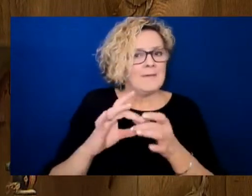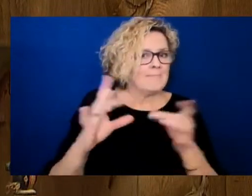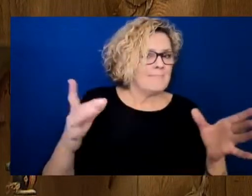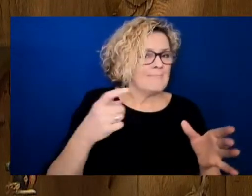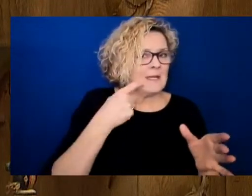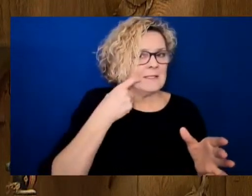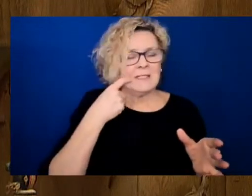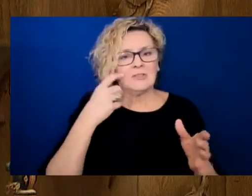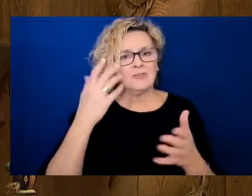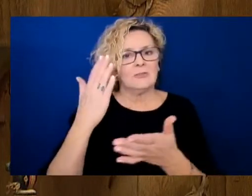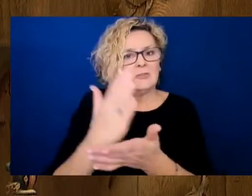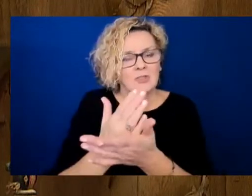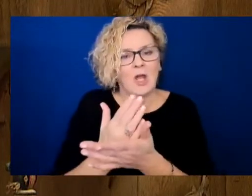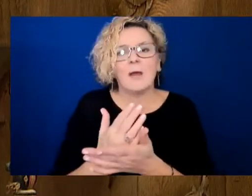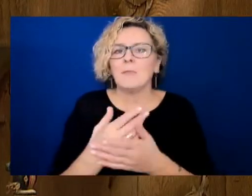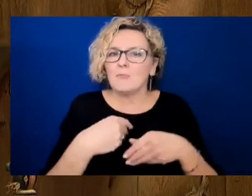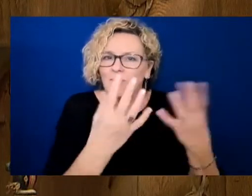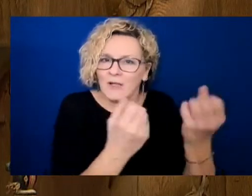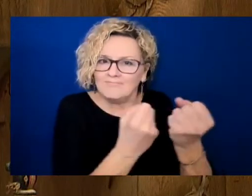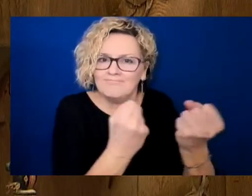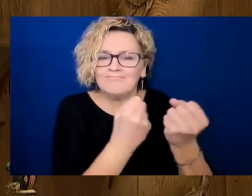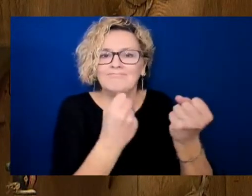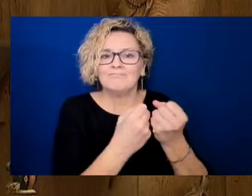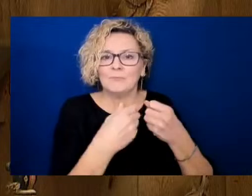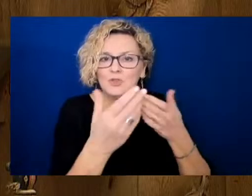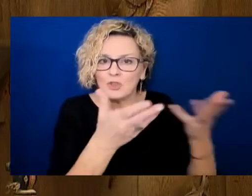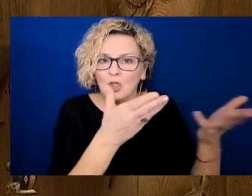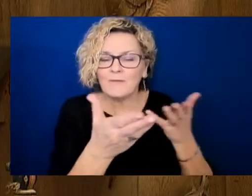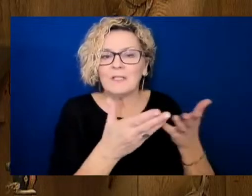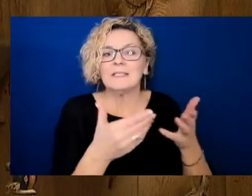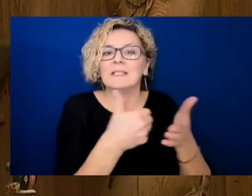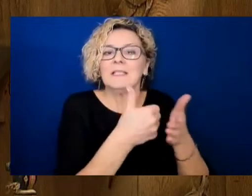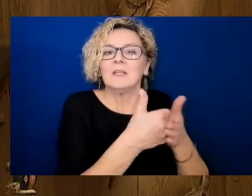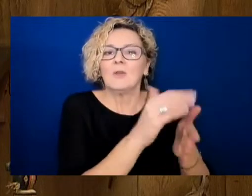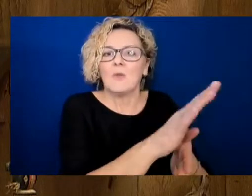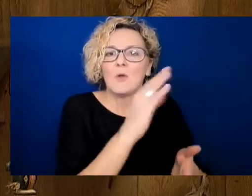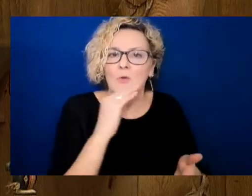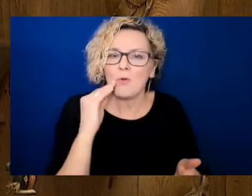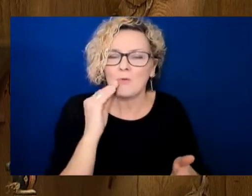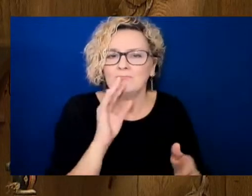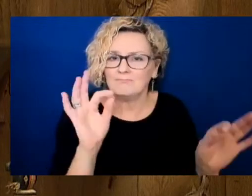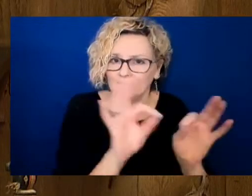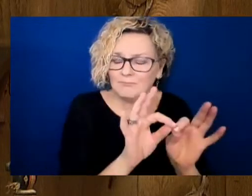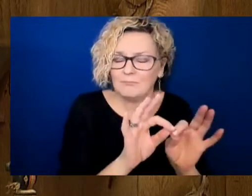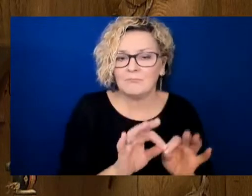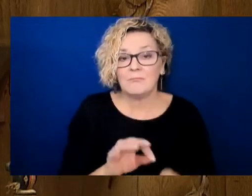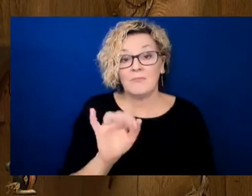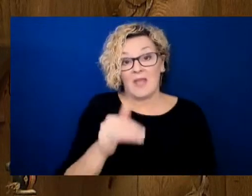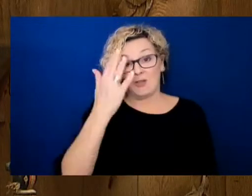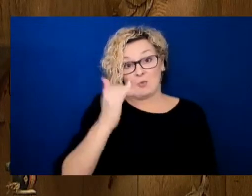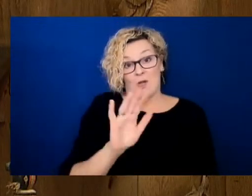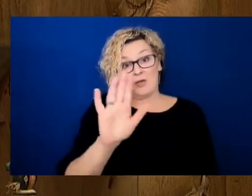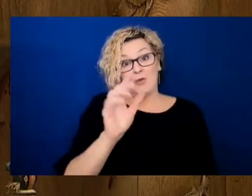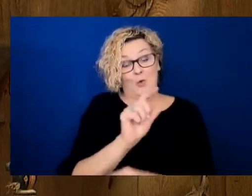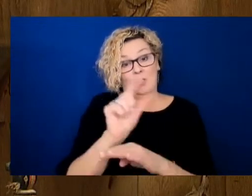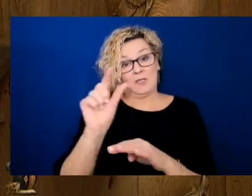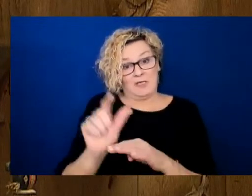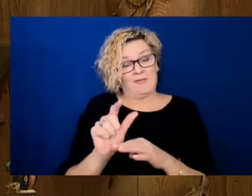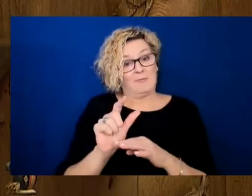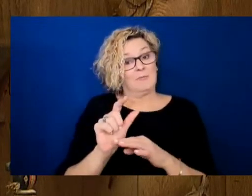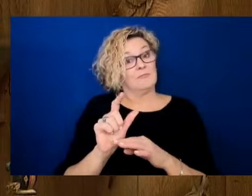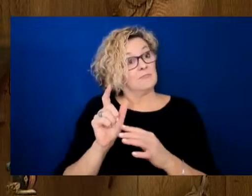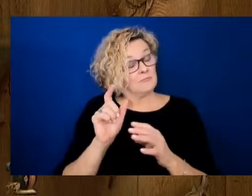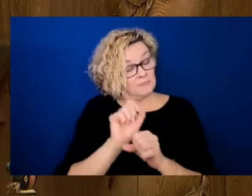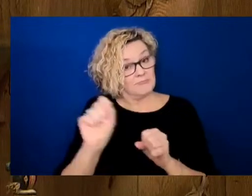recovery closer to where they live. That's why your government is working to build a more connected system of mental health and